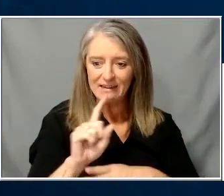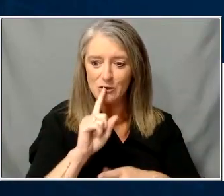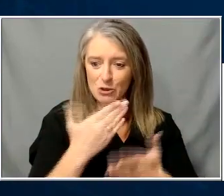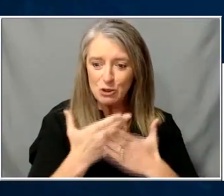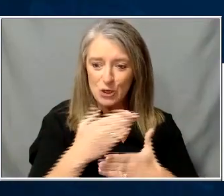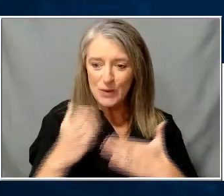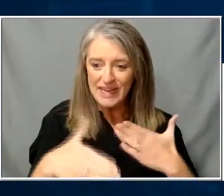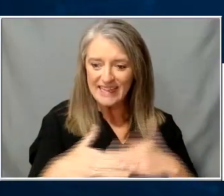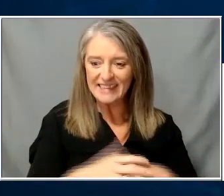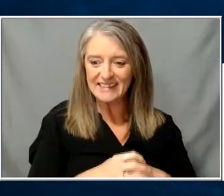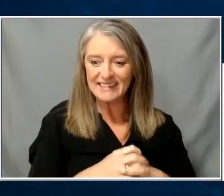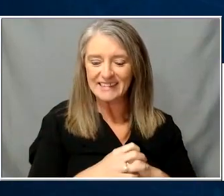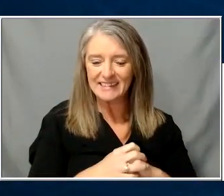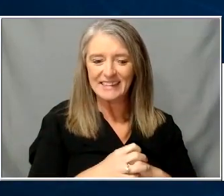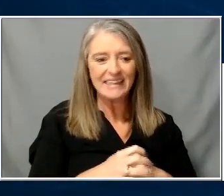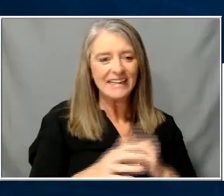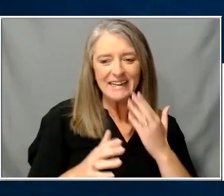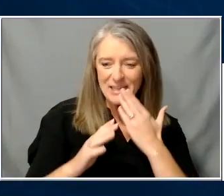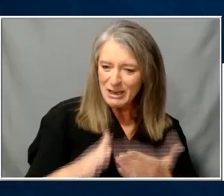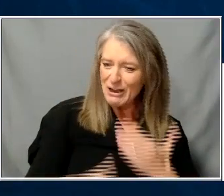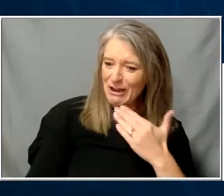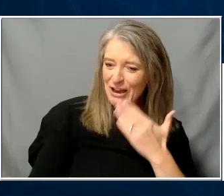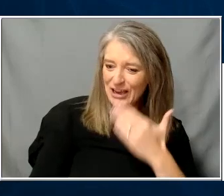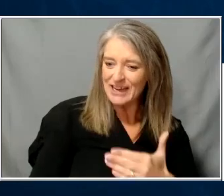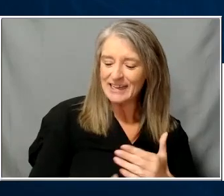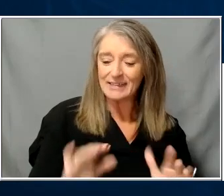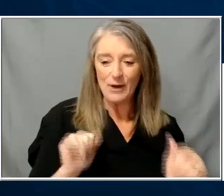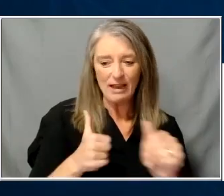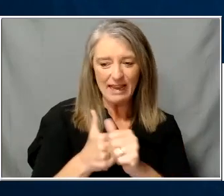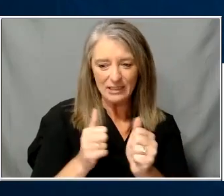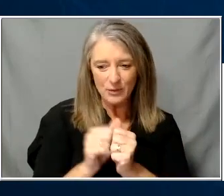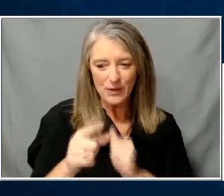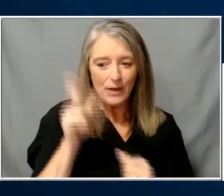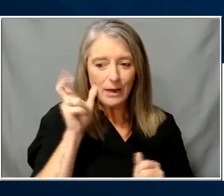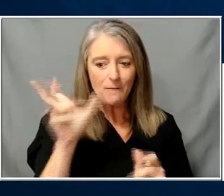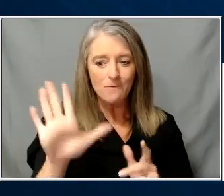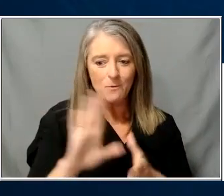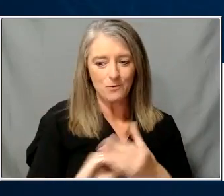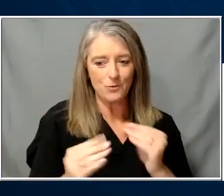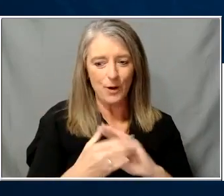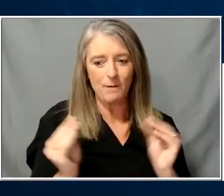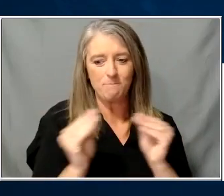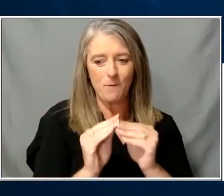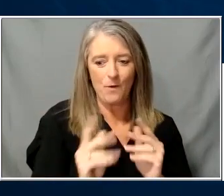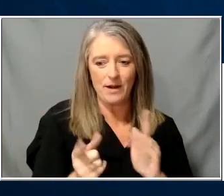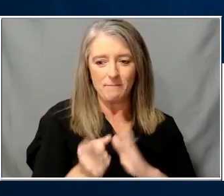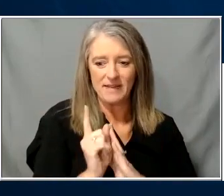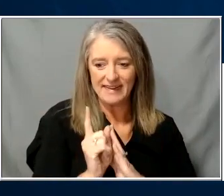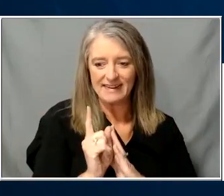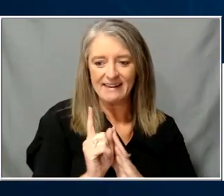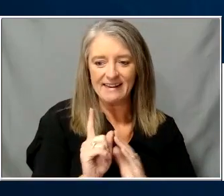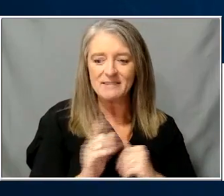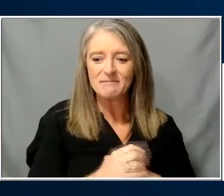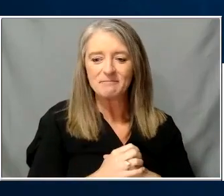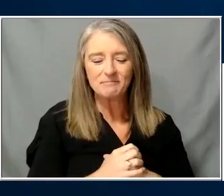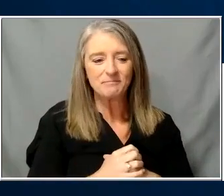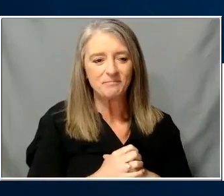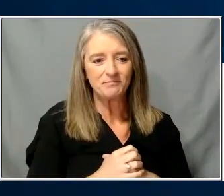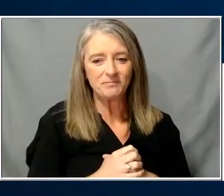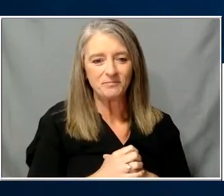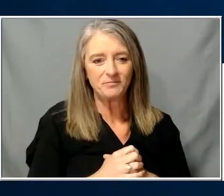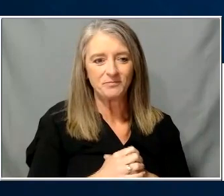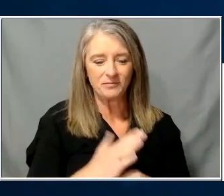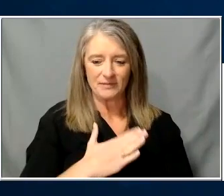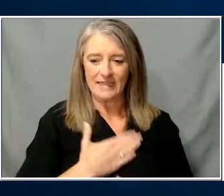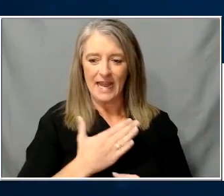great weekend. Good, good. And we're going to catch up with you and hear more about your story in just a moment. Dr. O'Day, always good to see you. Thank you for having me. Happy Monday